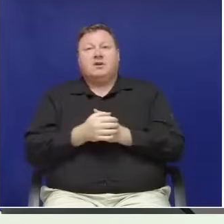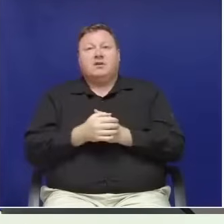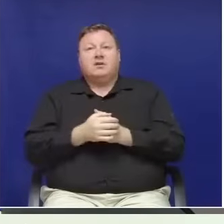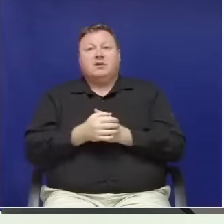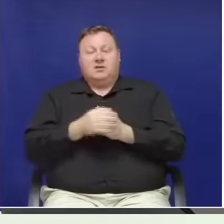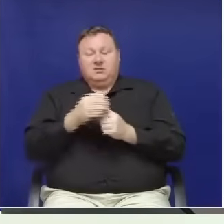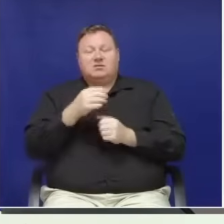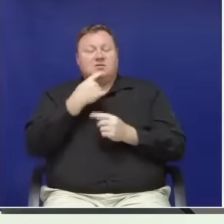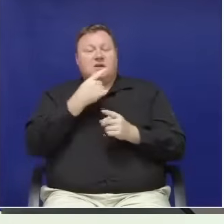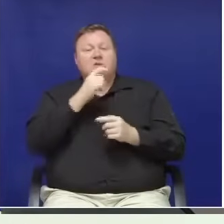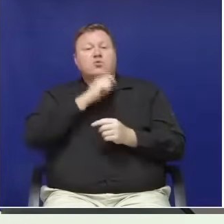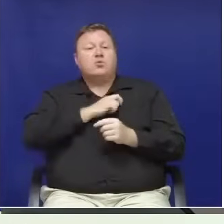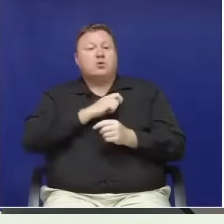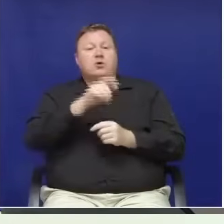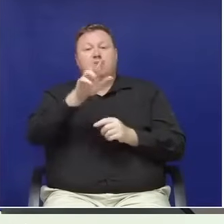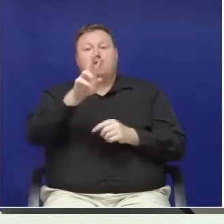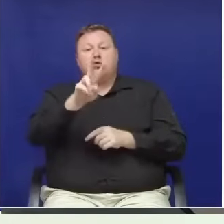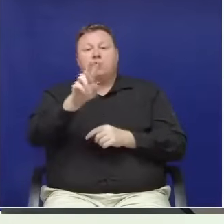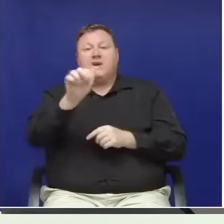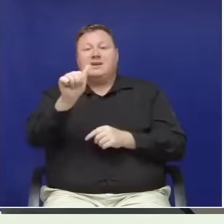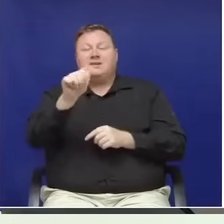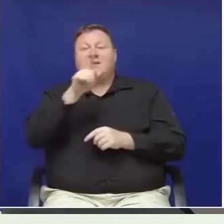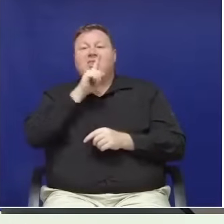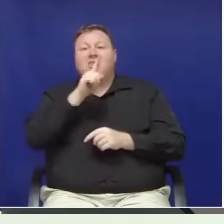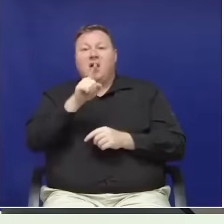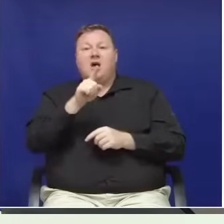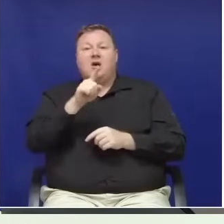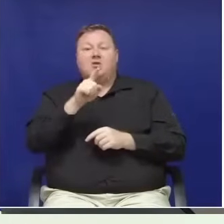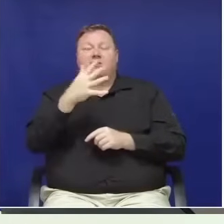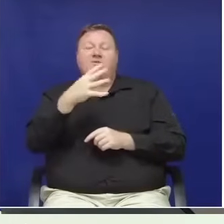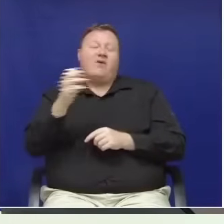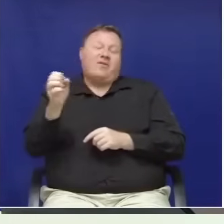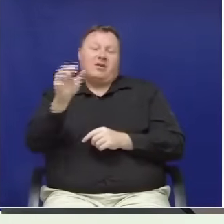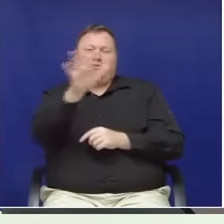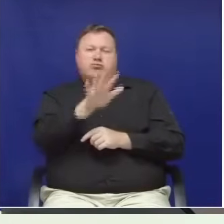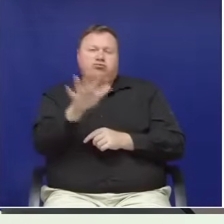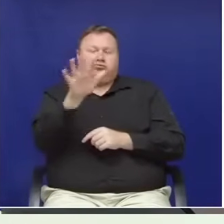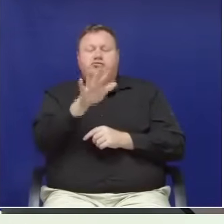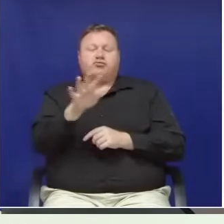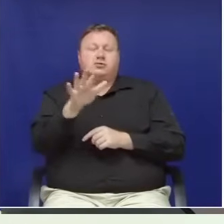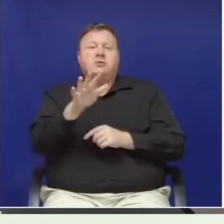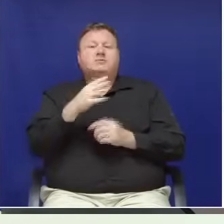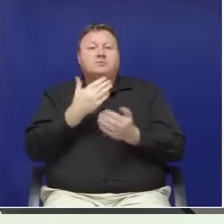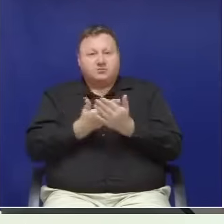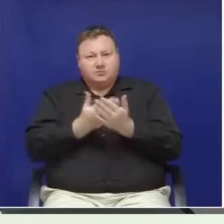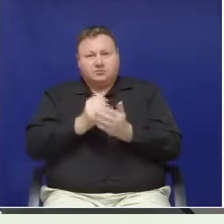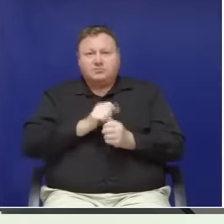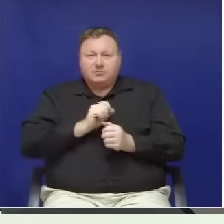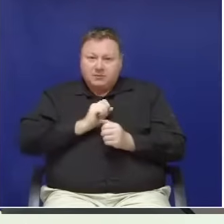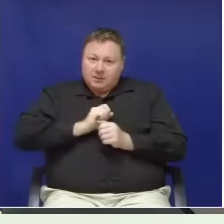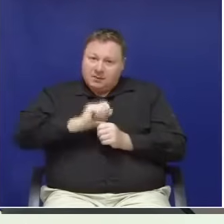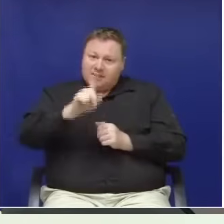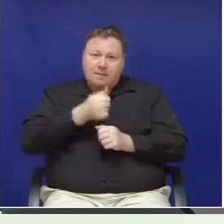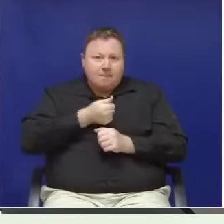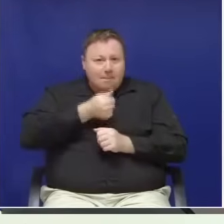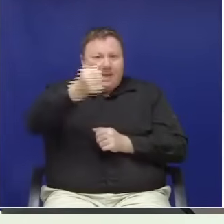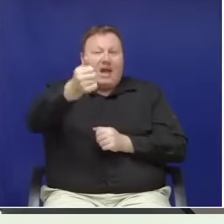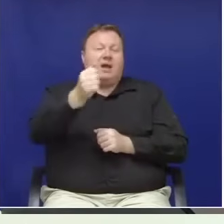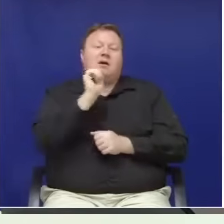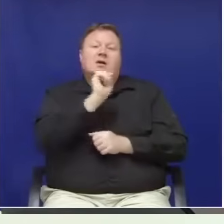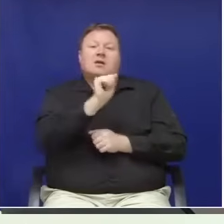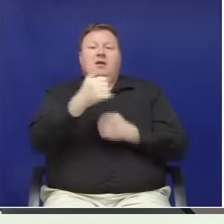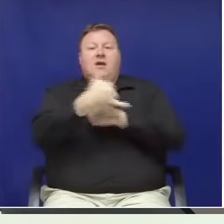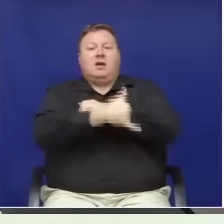as you mentioned, 26,500, they differ from time to time, that they can be sent back to their country of